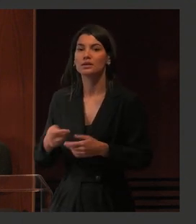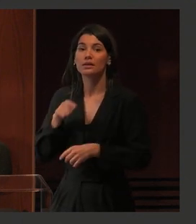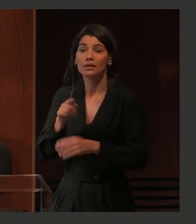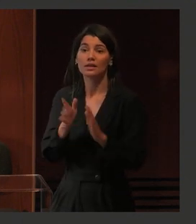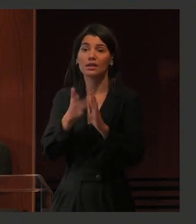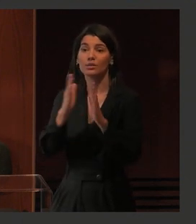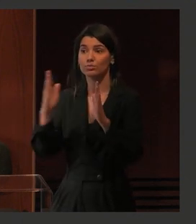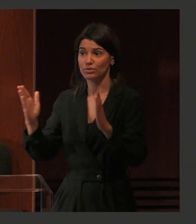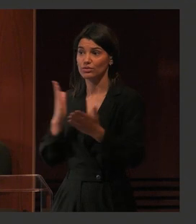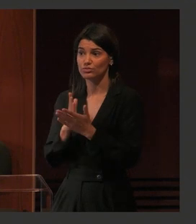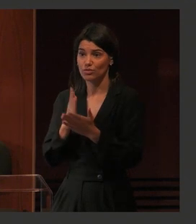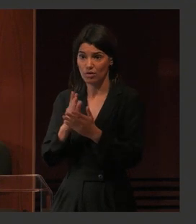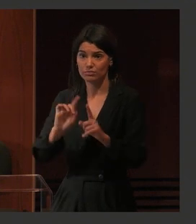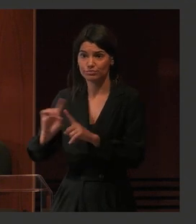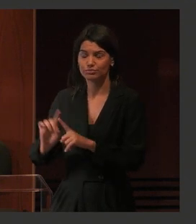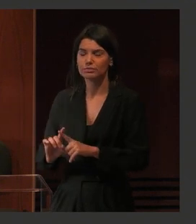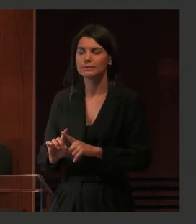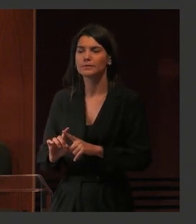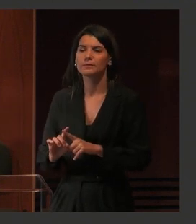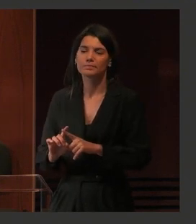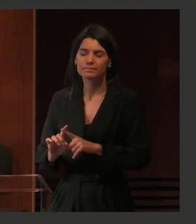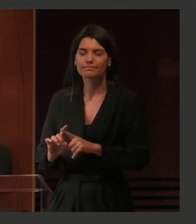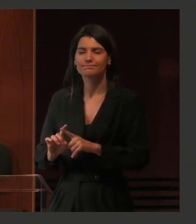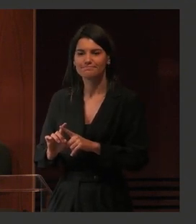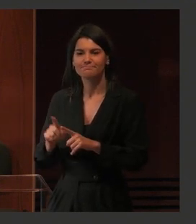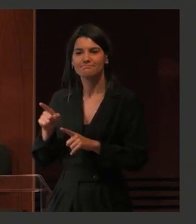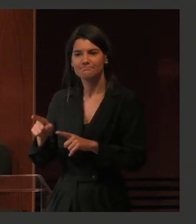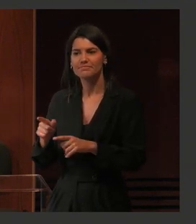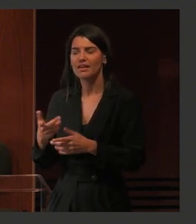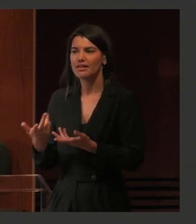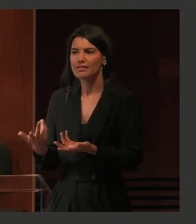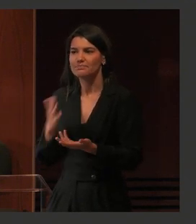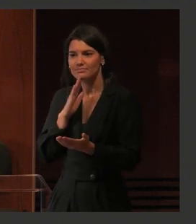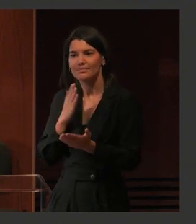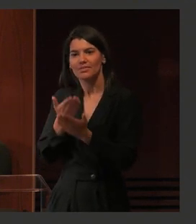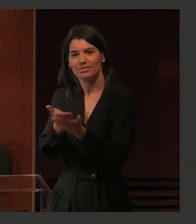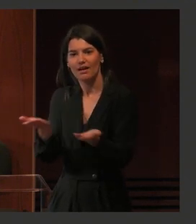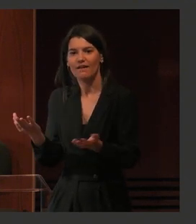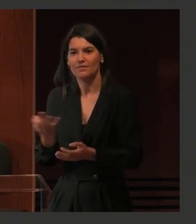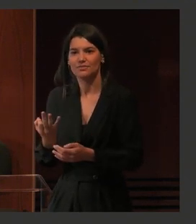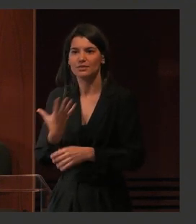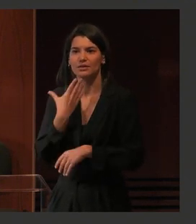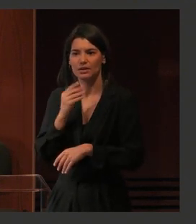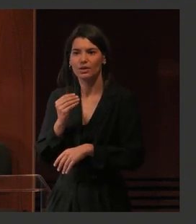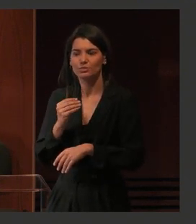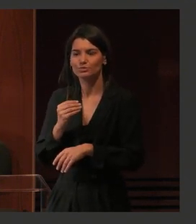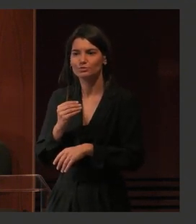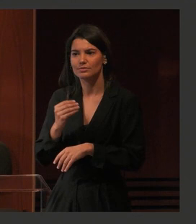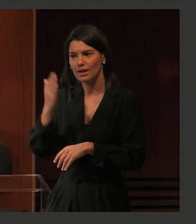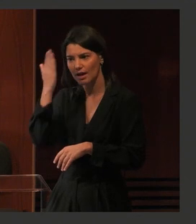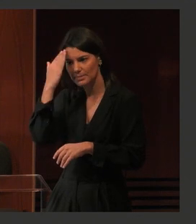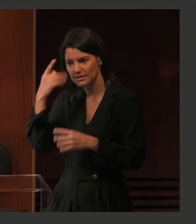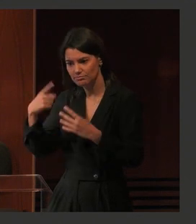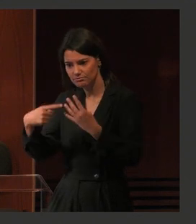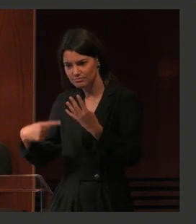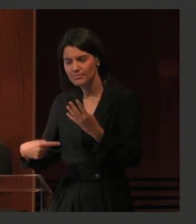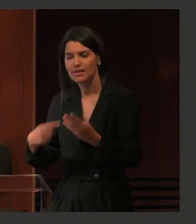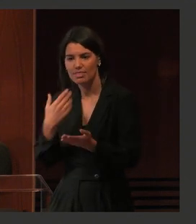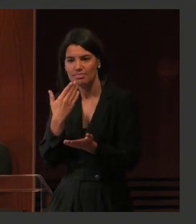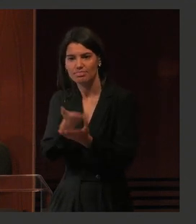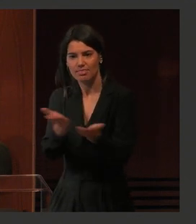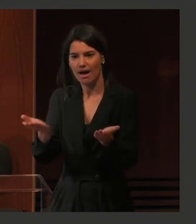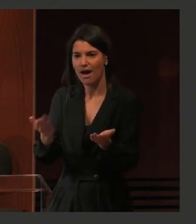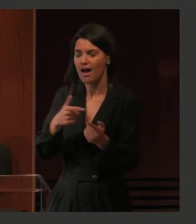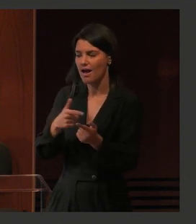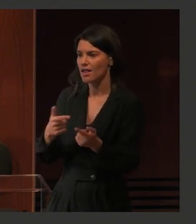that equip the students with the essential skills for information literacy, that they also teach the